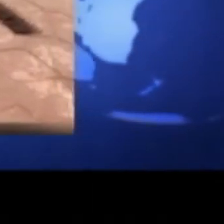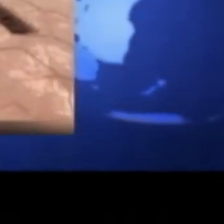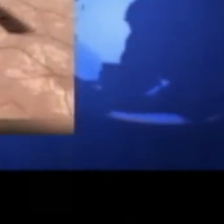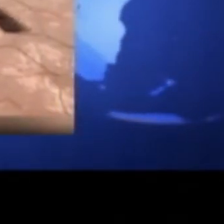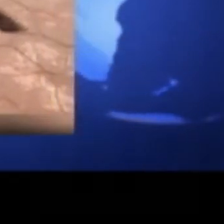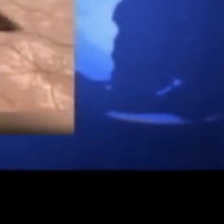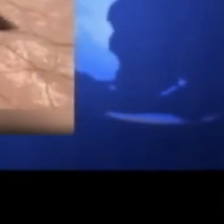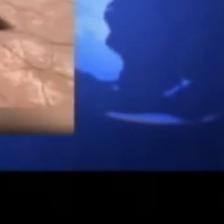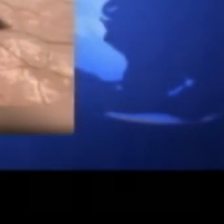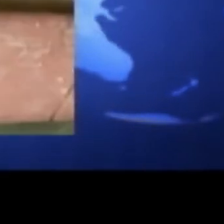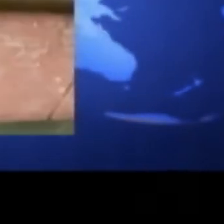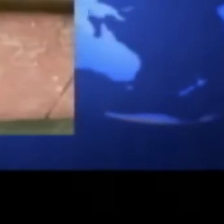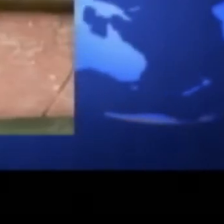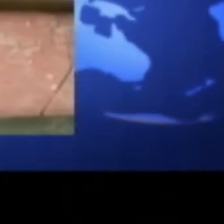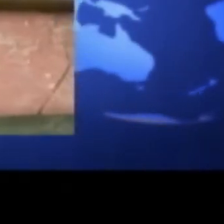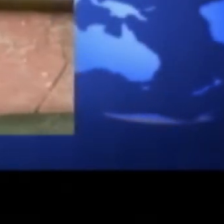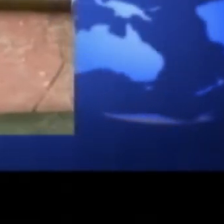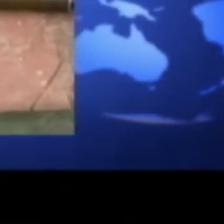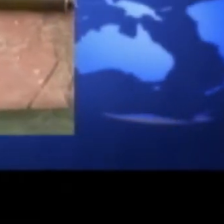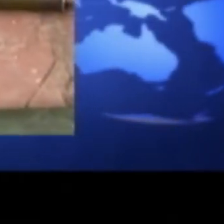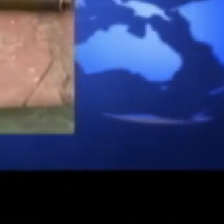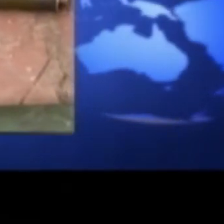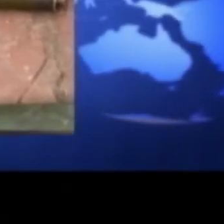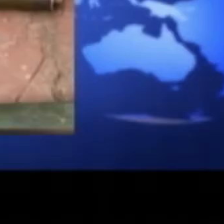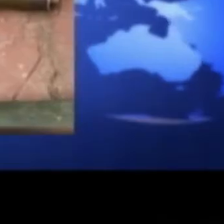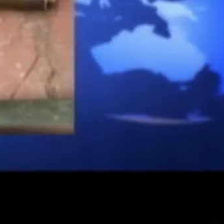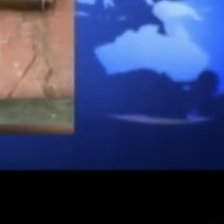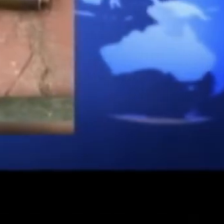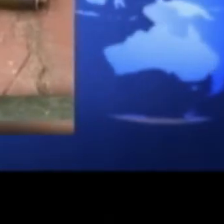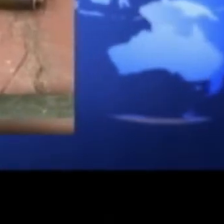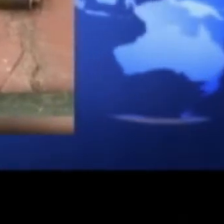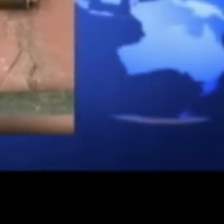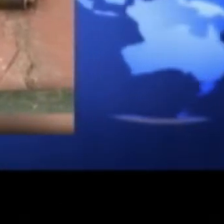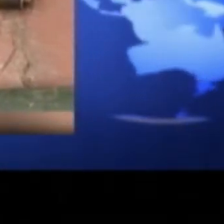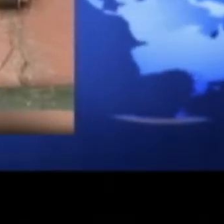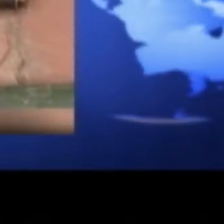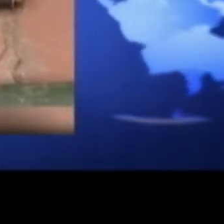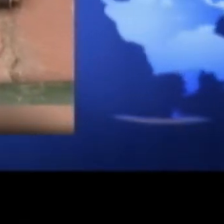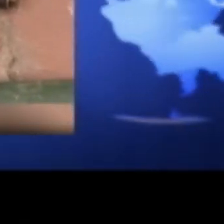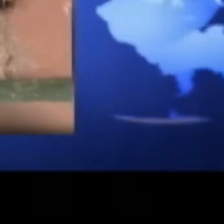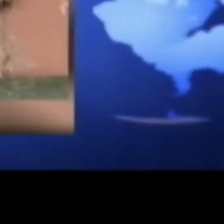School Jangibi, Zamfara State, as more notorious bandits surrender.